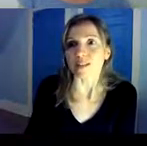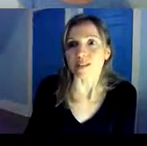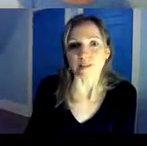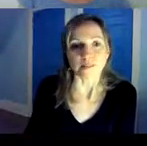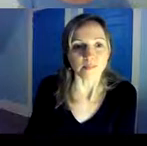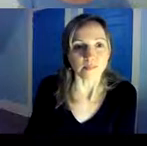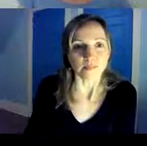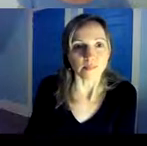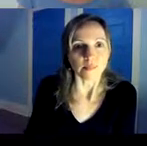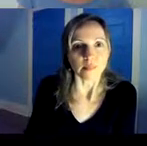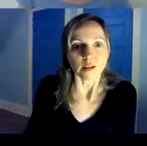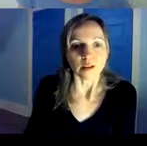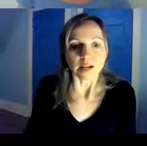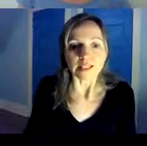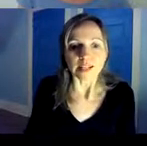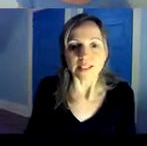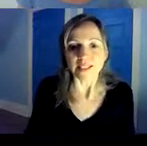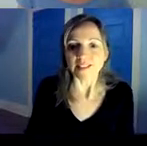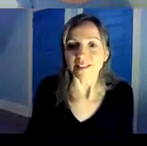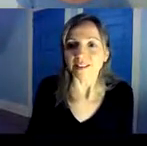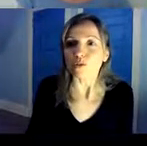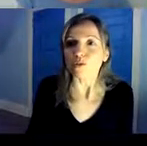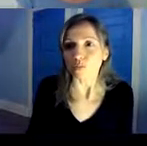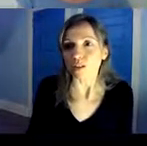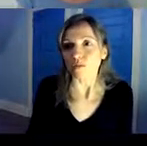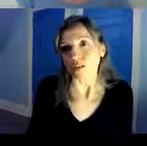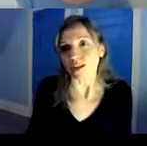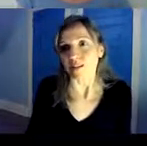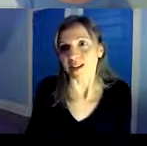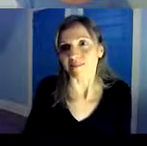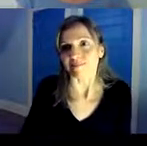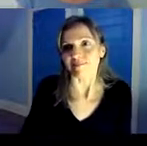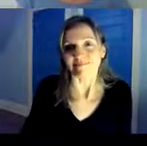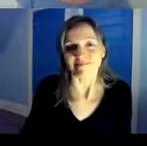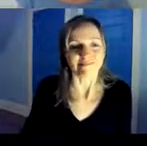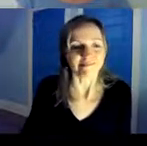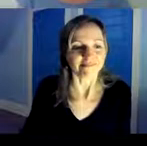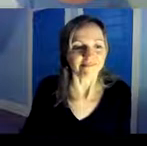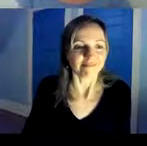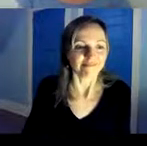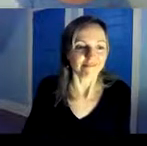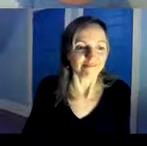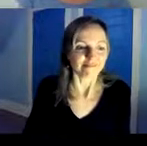invasive species. And that's it. Thank you so much for your time tonight.